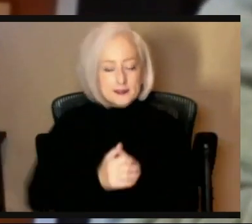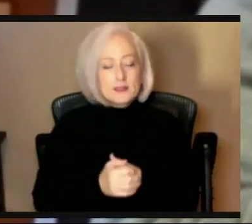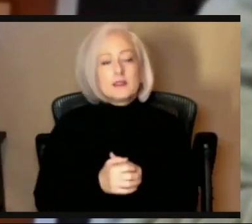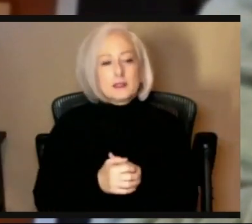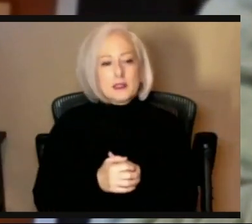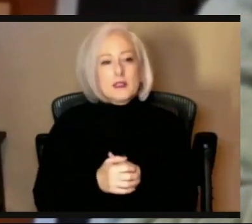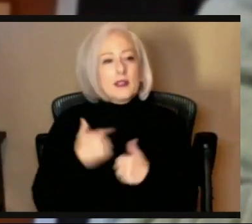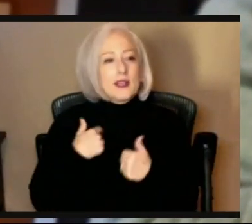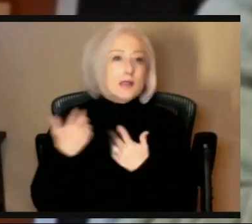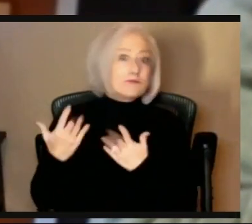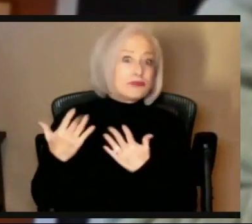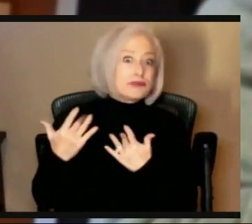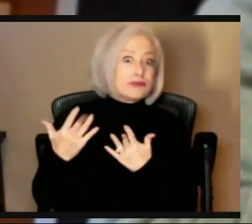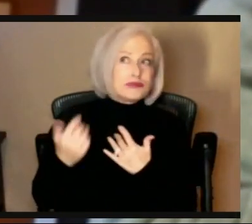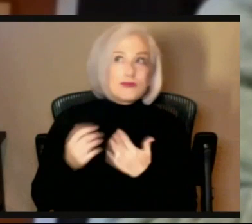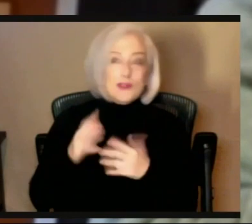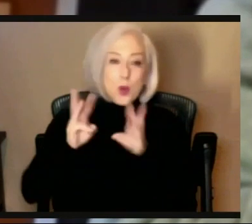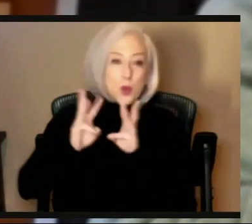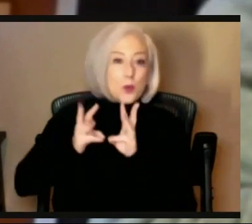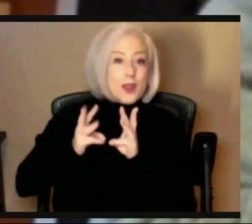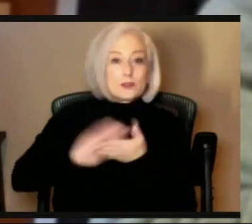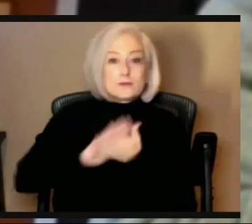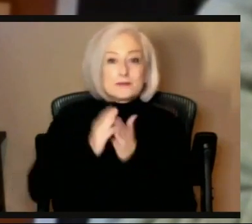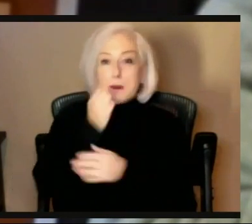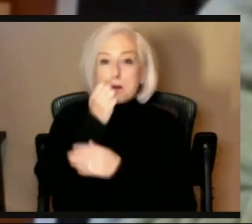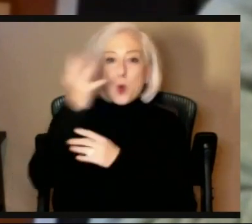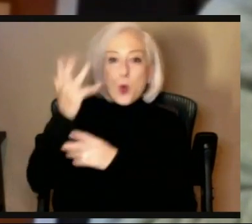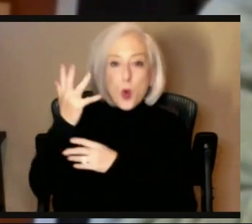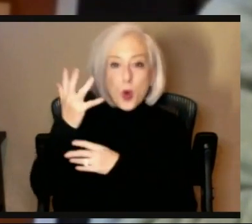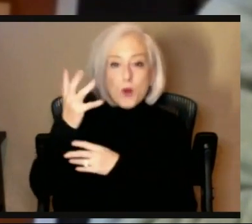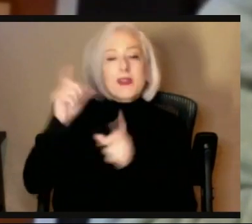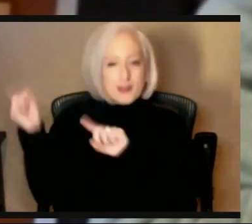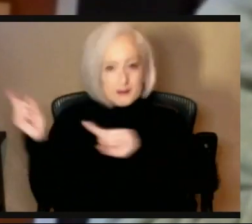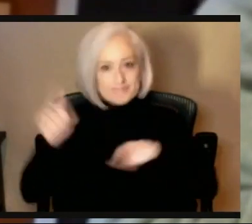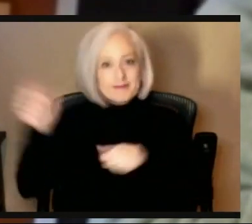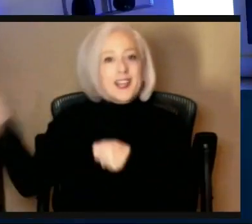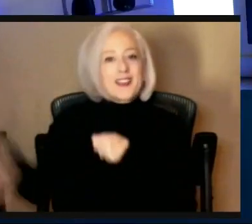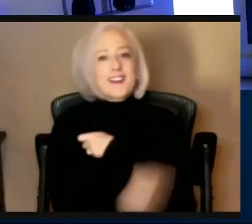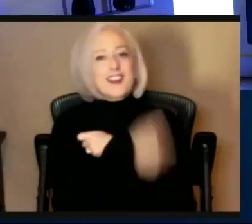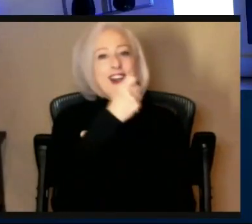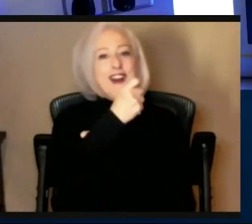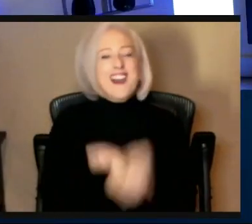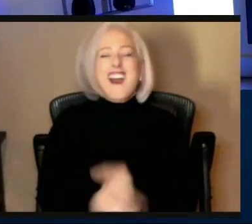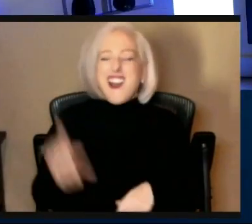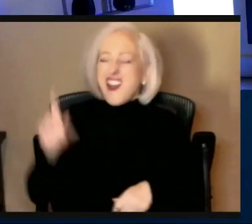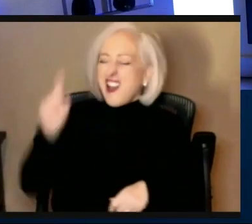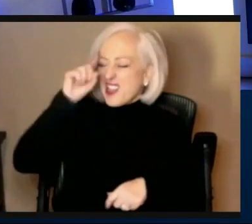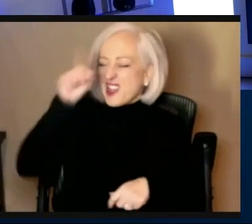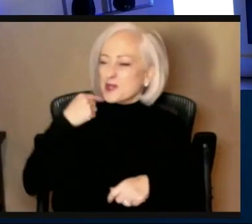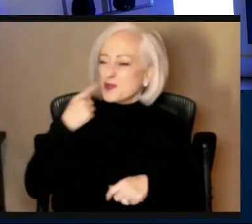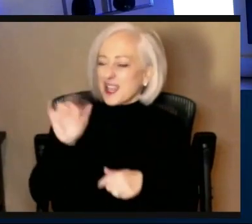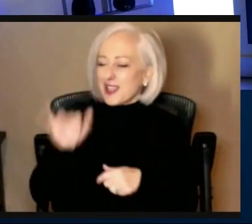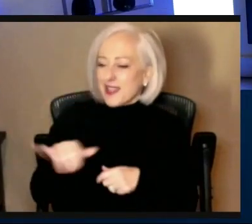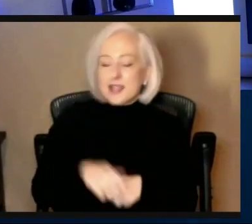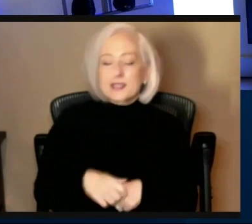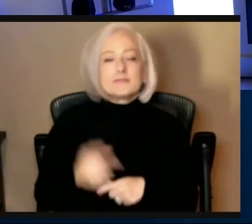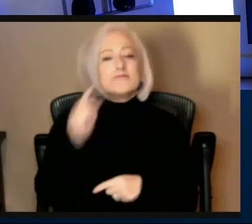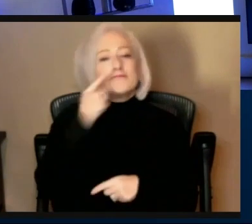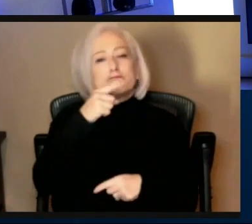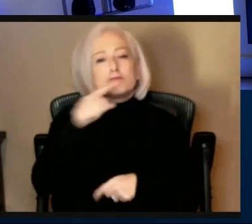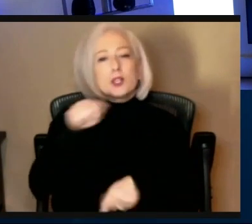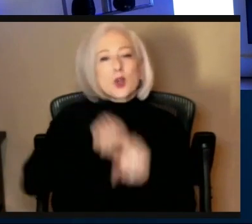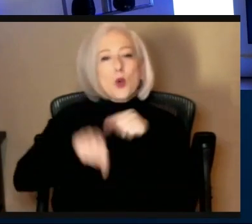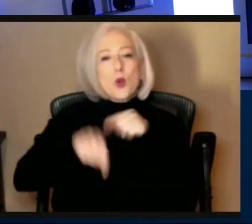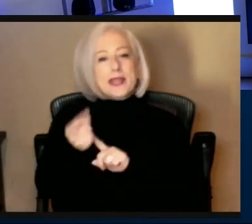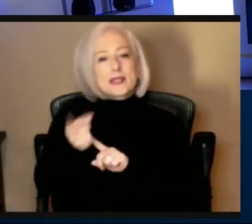waiting for it to warm up a little bit to get back on the golf course. That's what I thought you were going to say. So go back a little bit and walk us